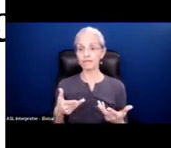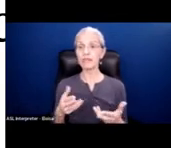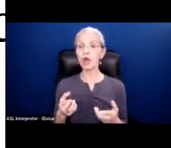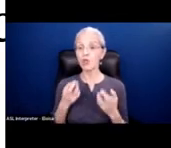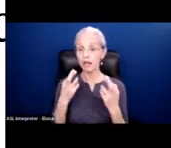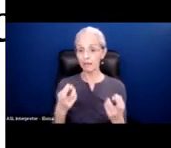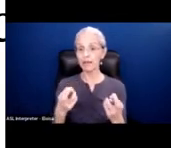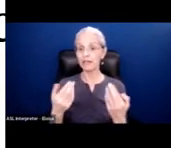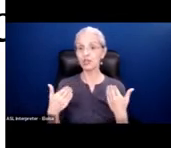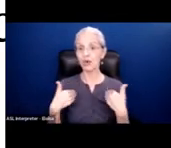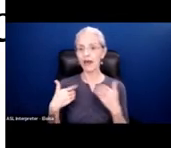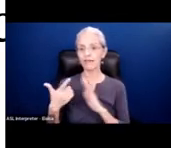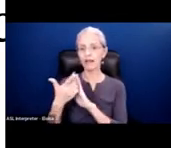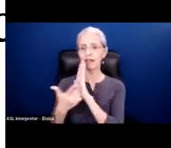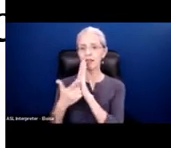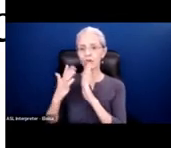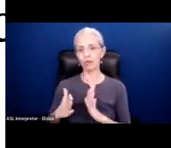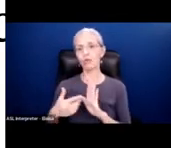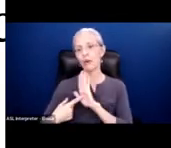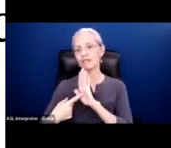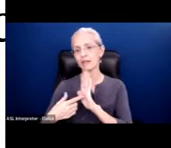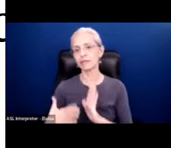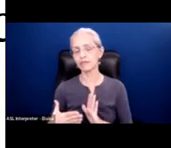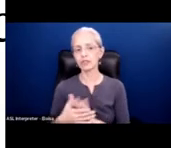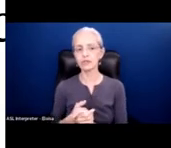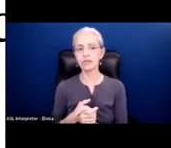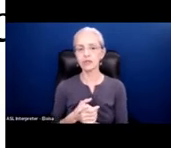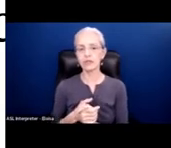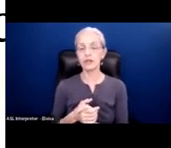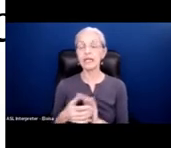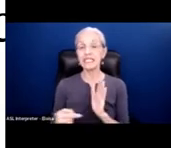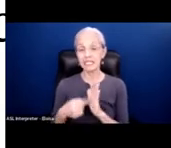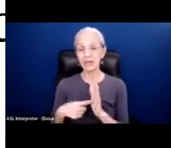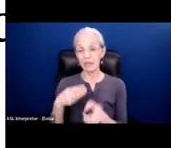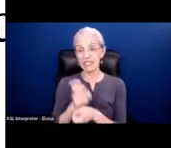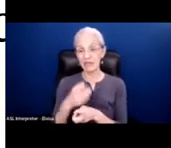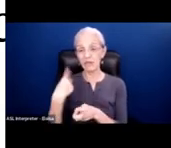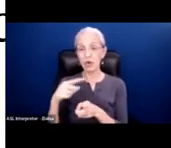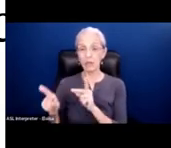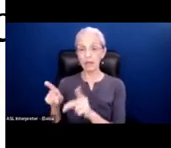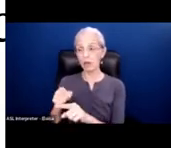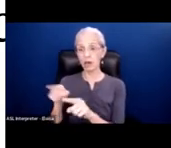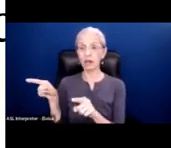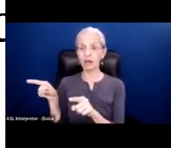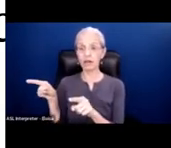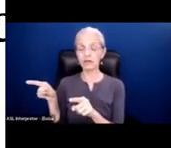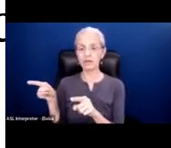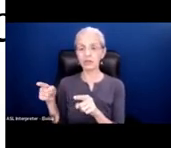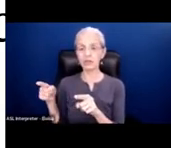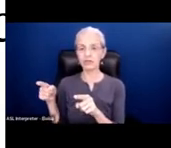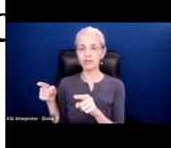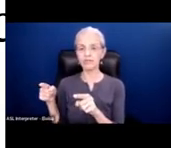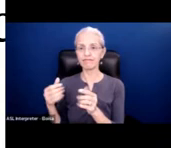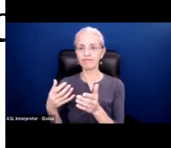recommended to have legal representation, which is sometimes difficult for people to acquire and pay